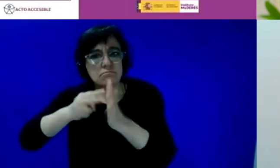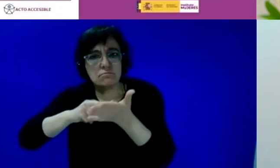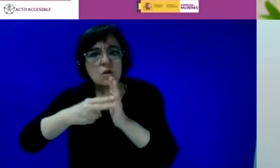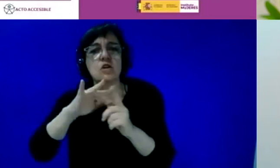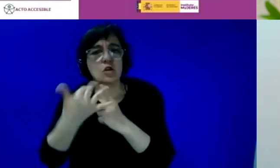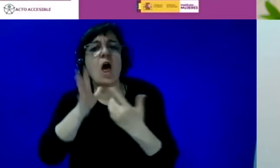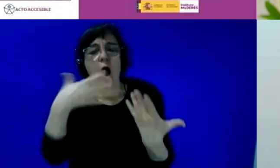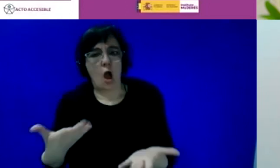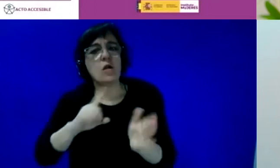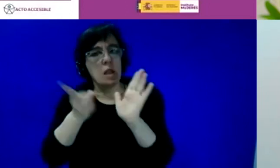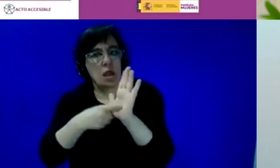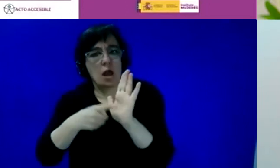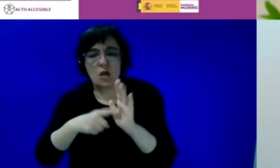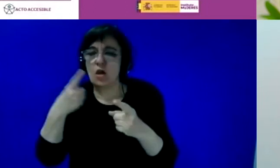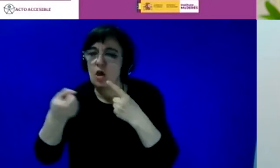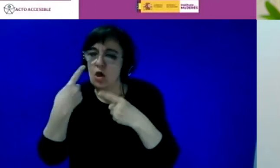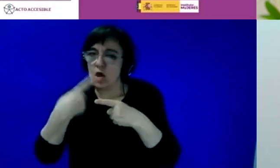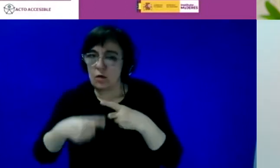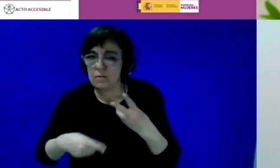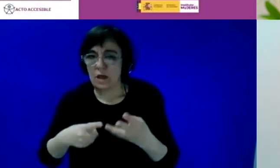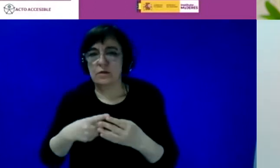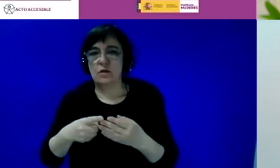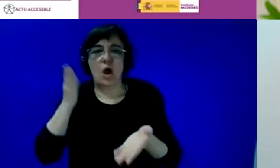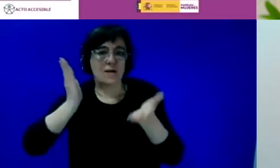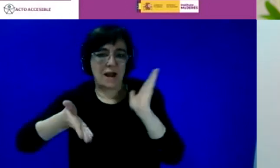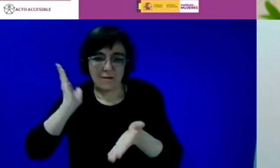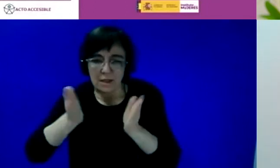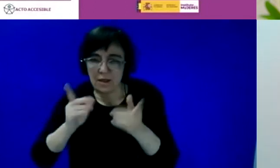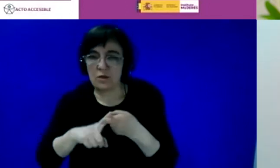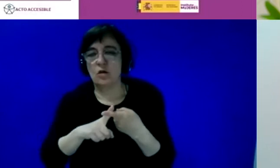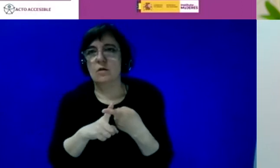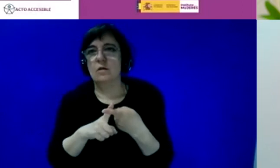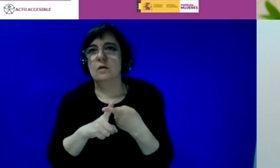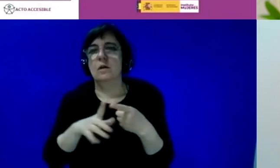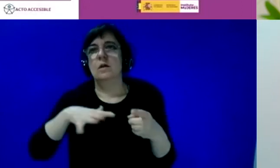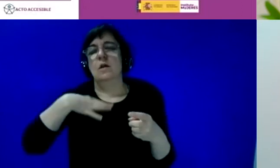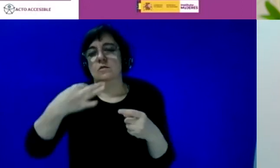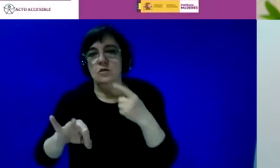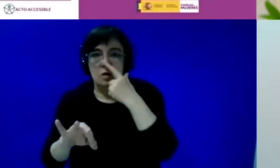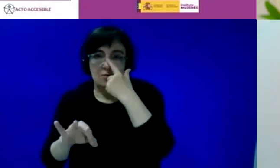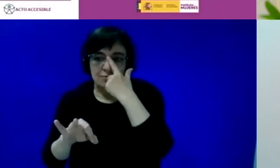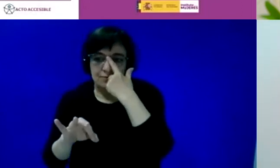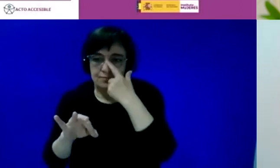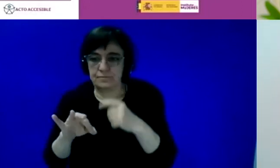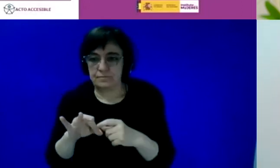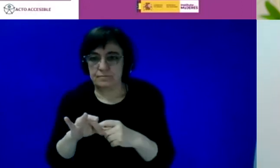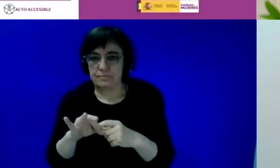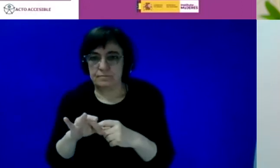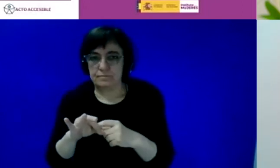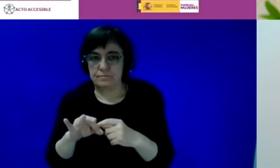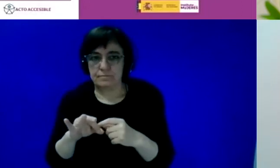as rehabilitation, other elements such as the possibility to get medical assistance, medical care, medical